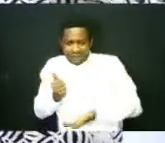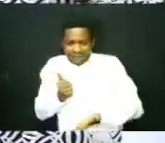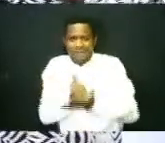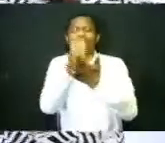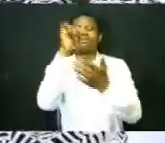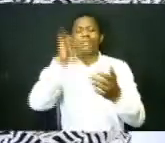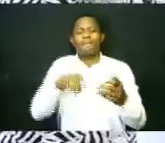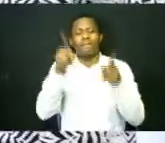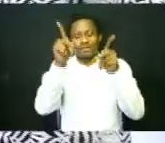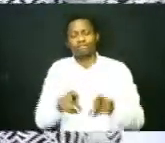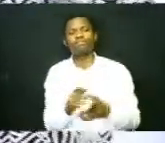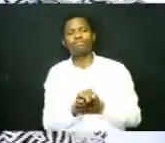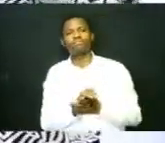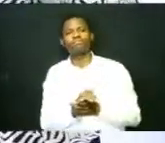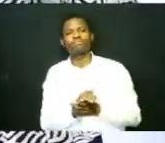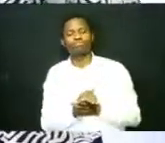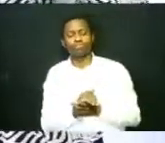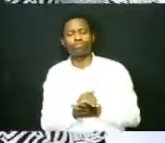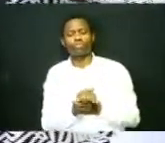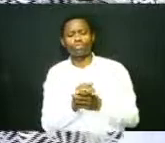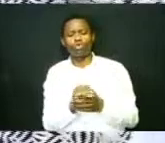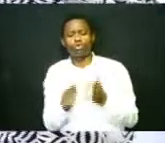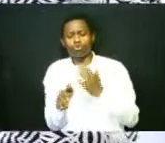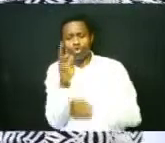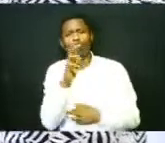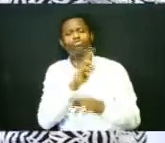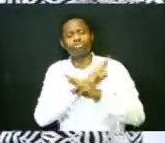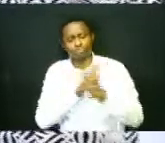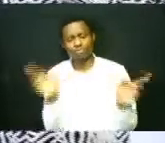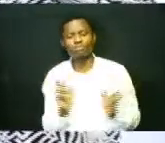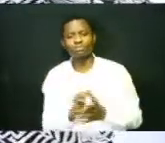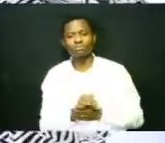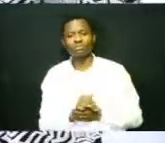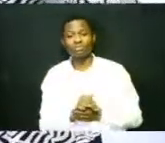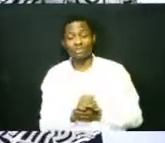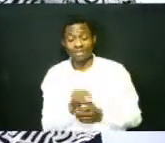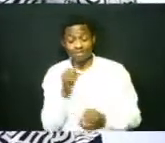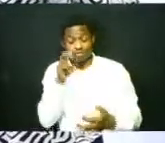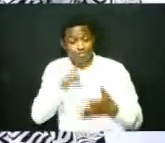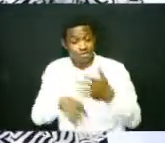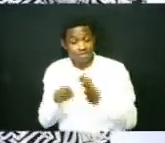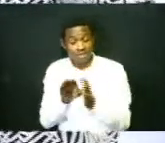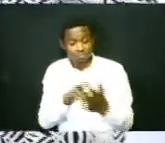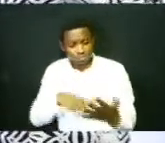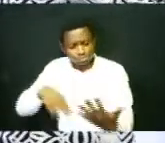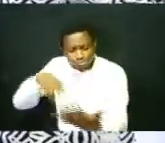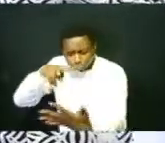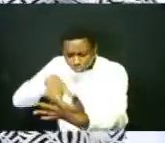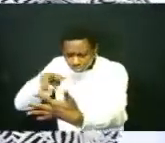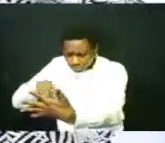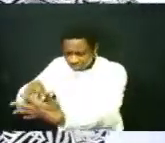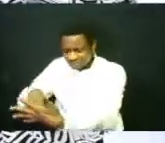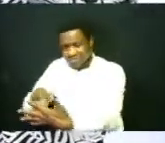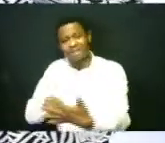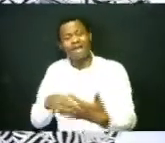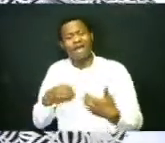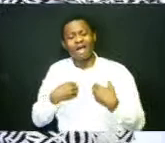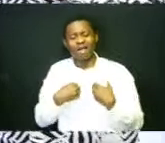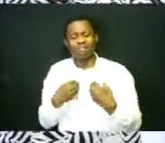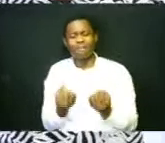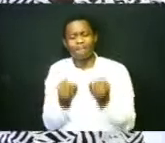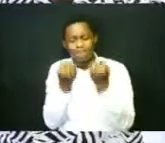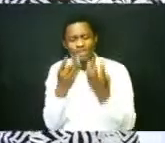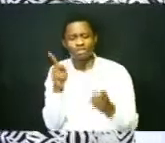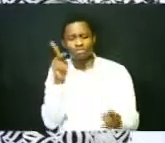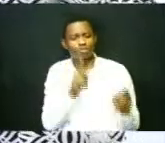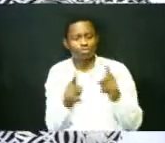turn things around. If you go through scripture, okay, you said that there were a lot of people that God